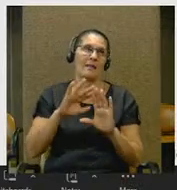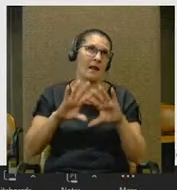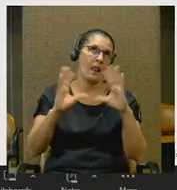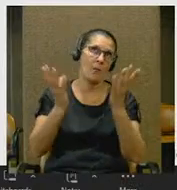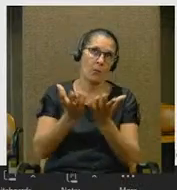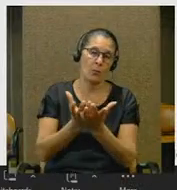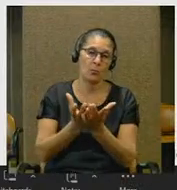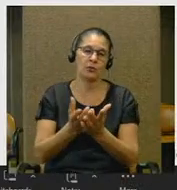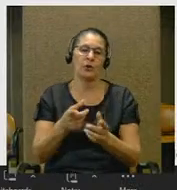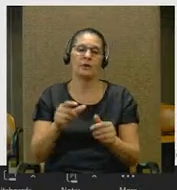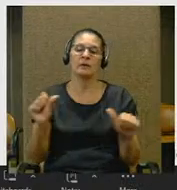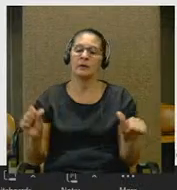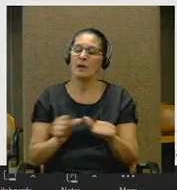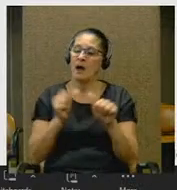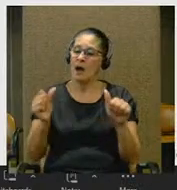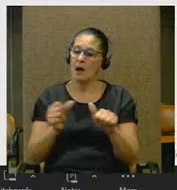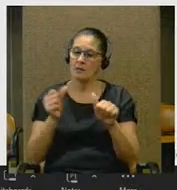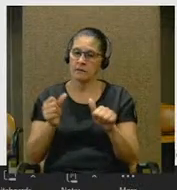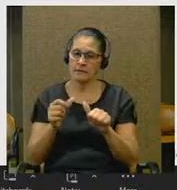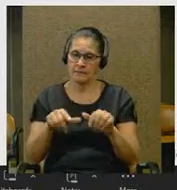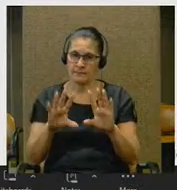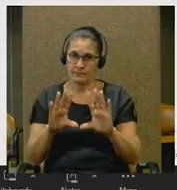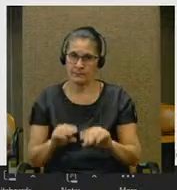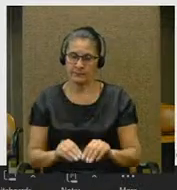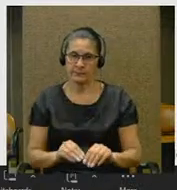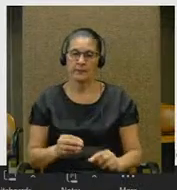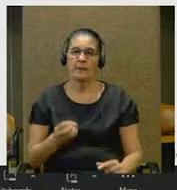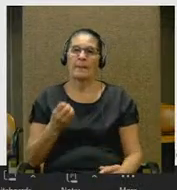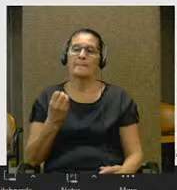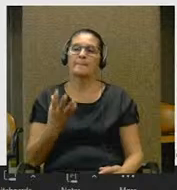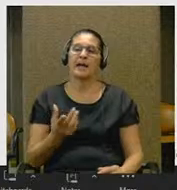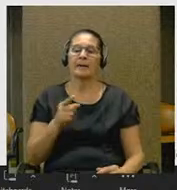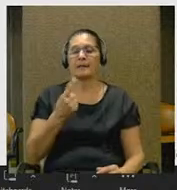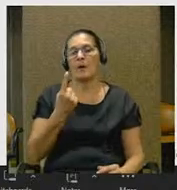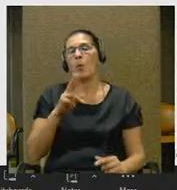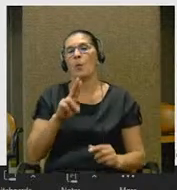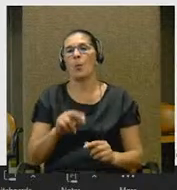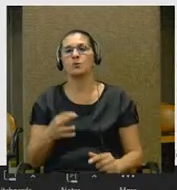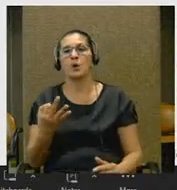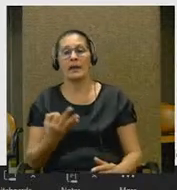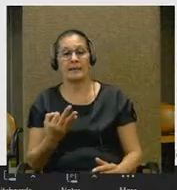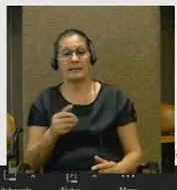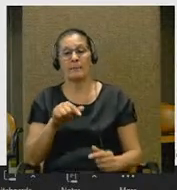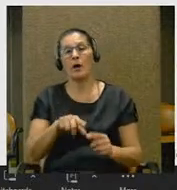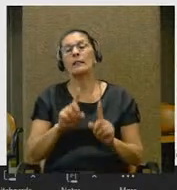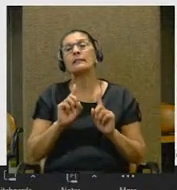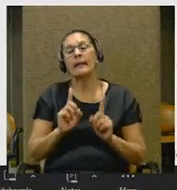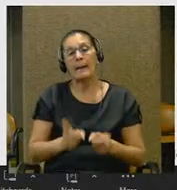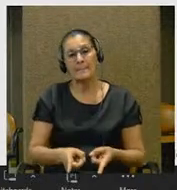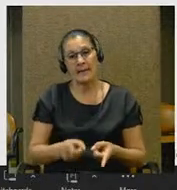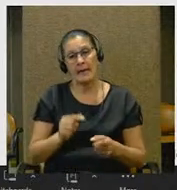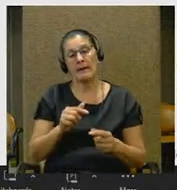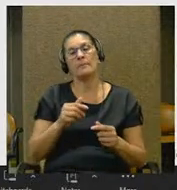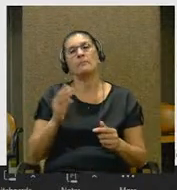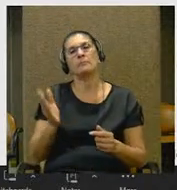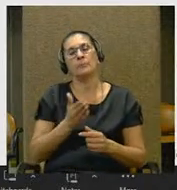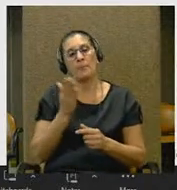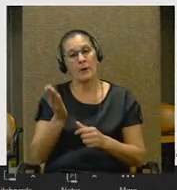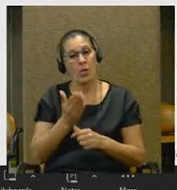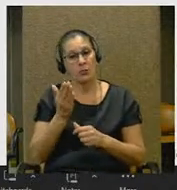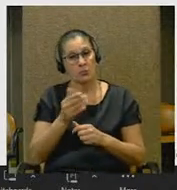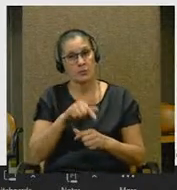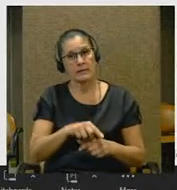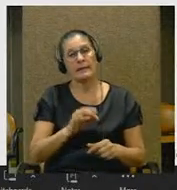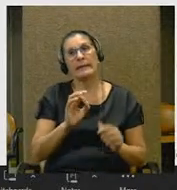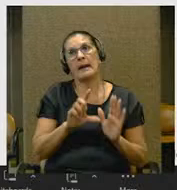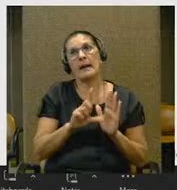products for legitimate medical uses. It's also possible to produce fentanyl illegally. And this is what some